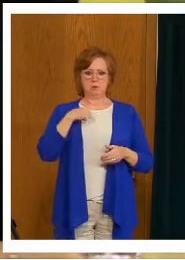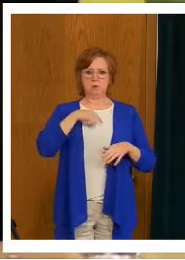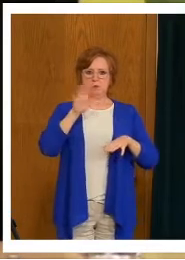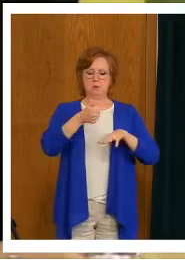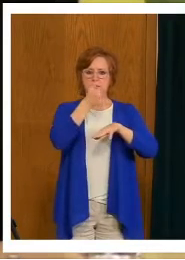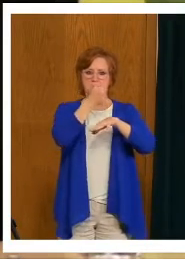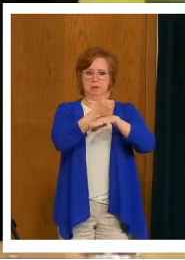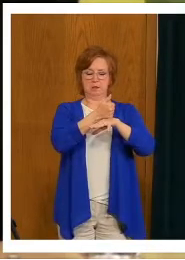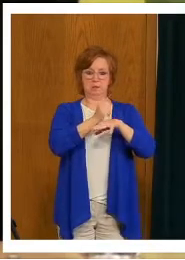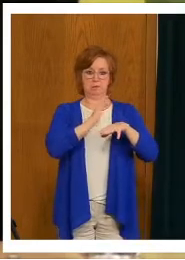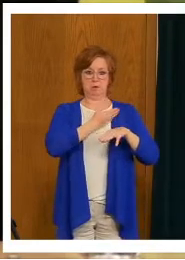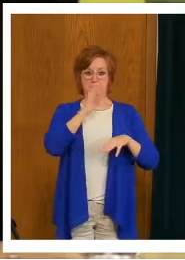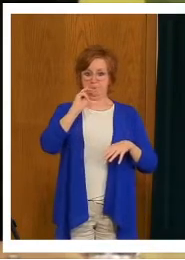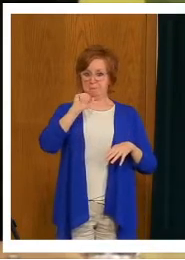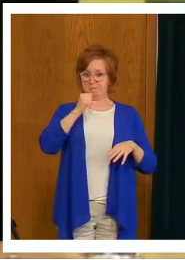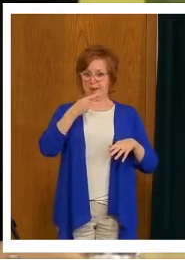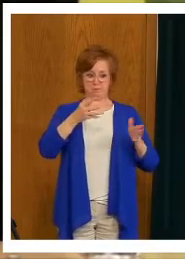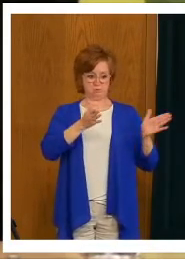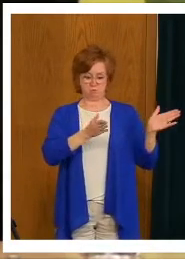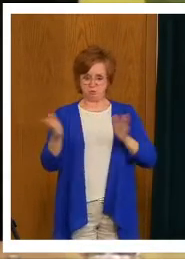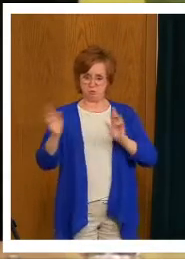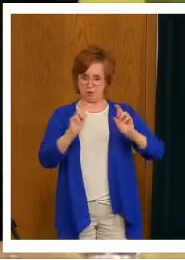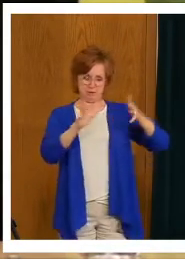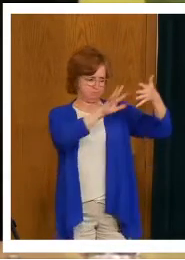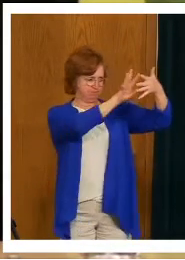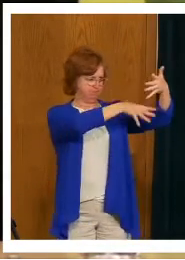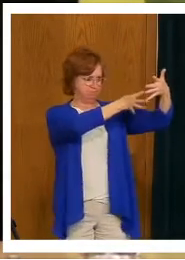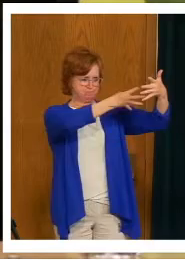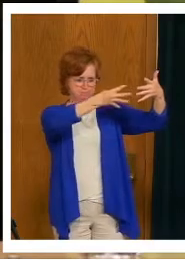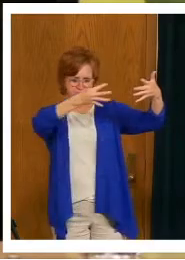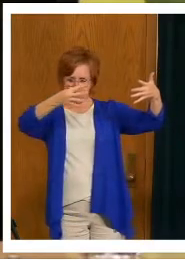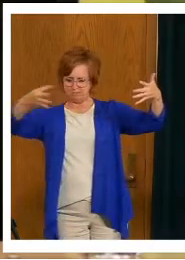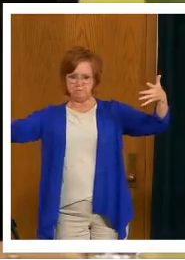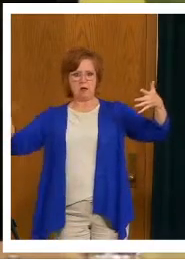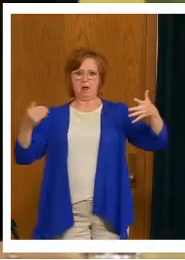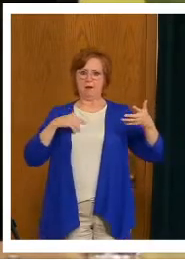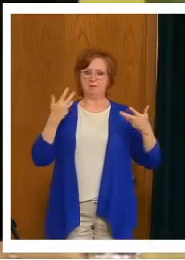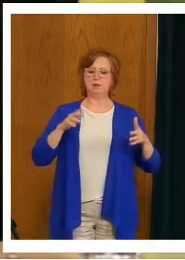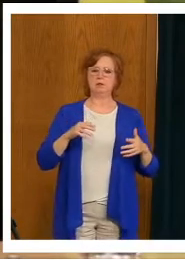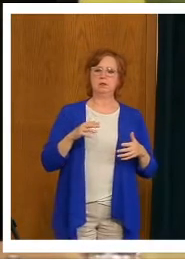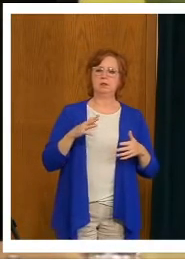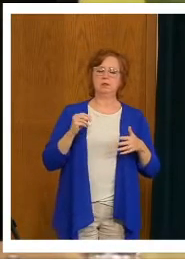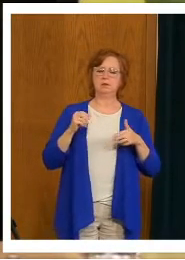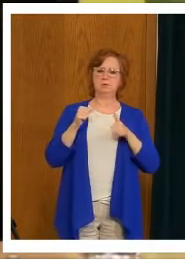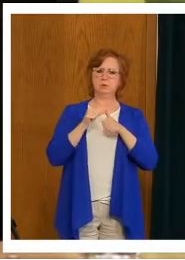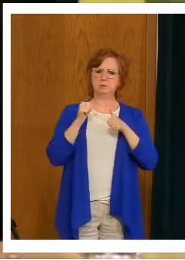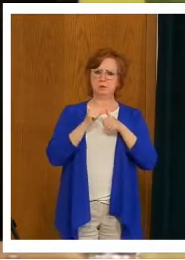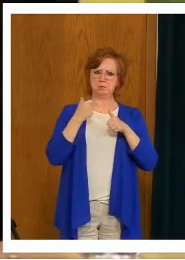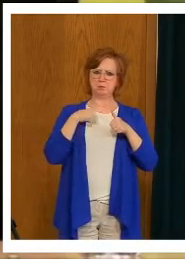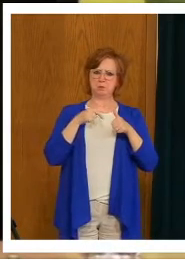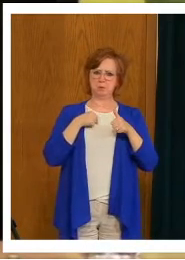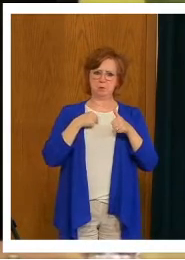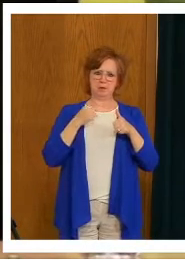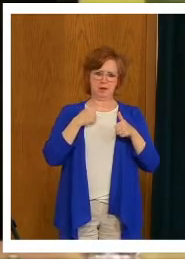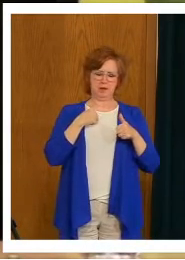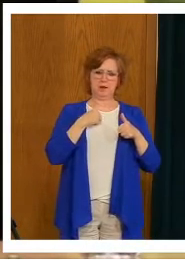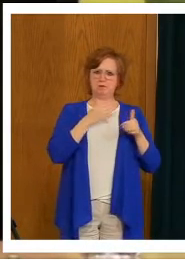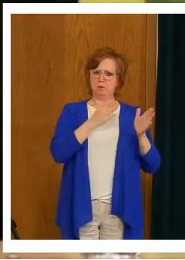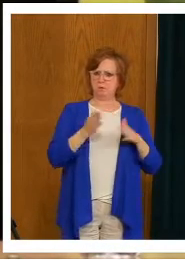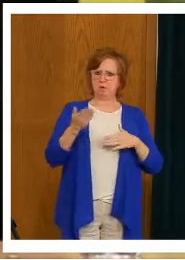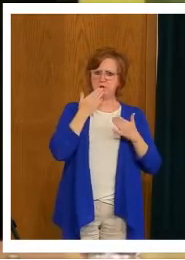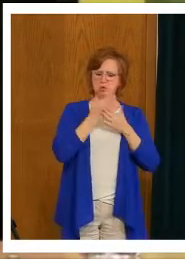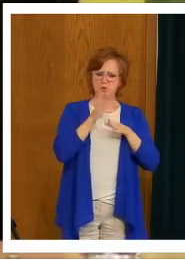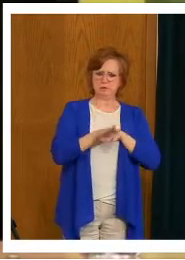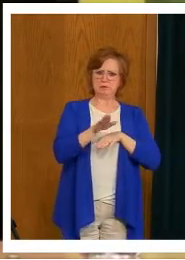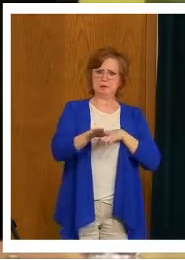uptake of vaccines here in the province. In addition to that, we have the 3-week interval after the point of where we reach